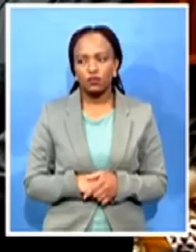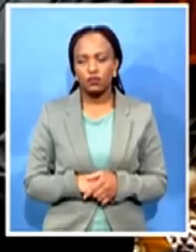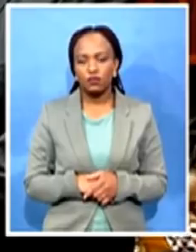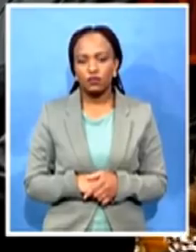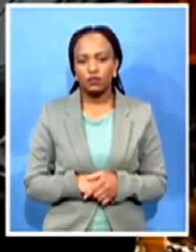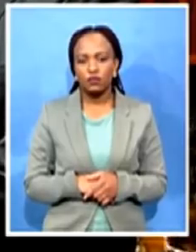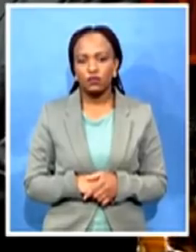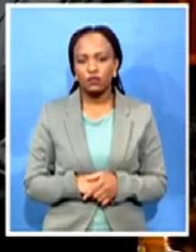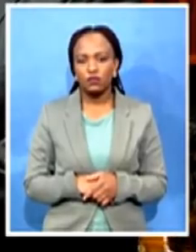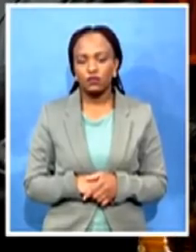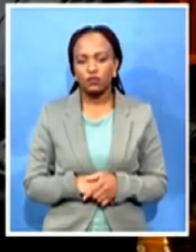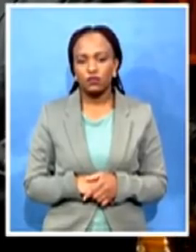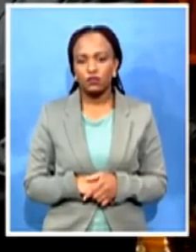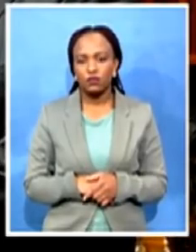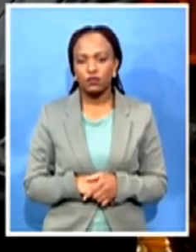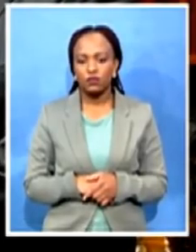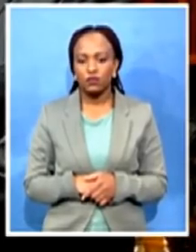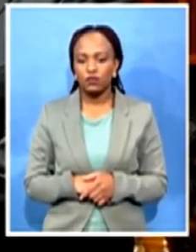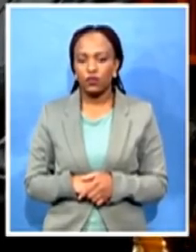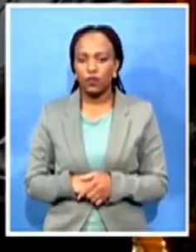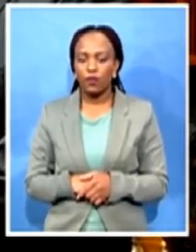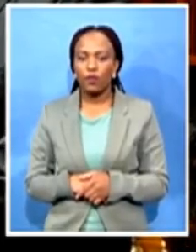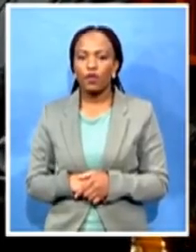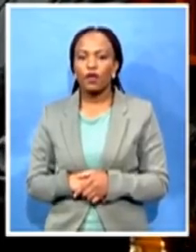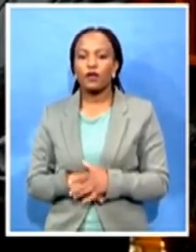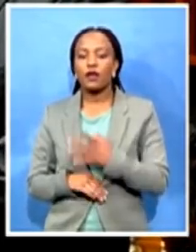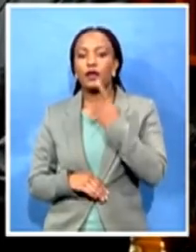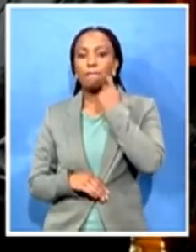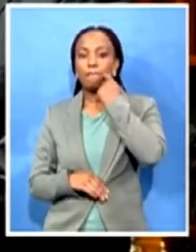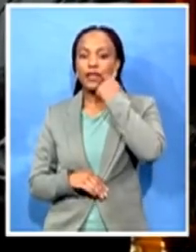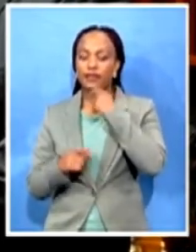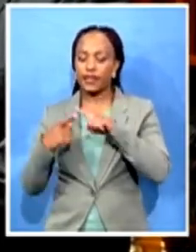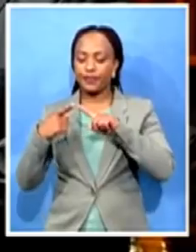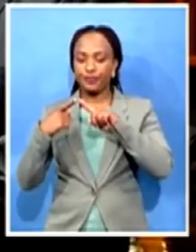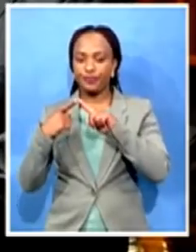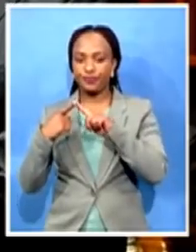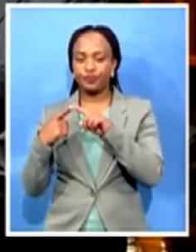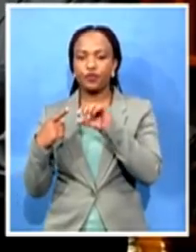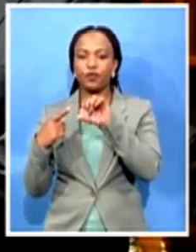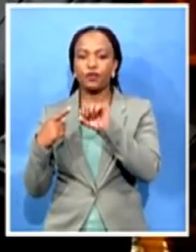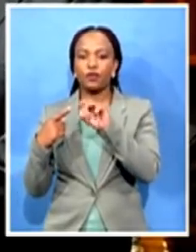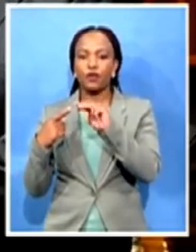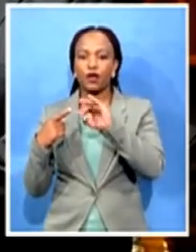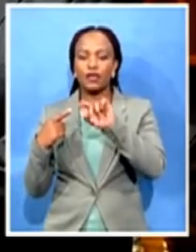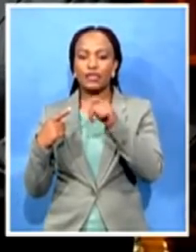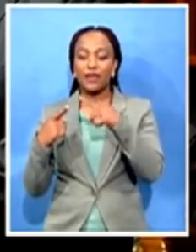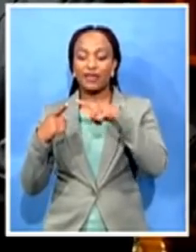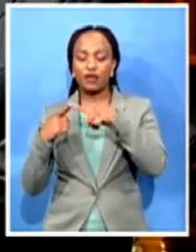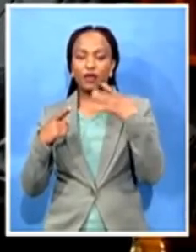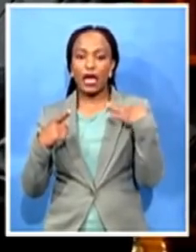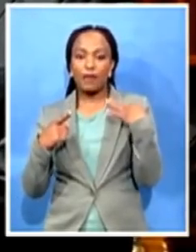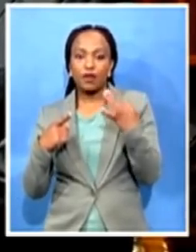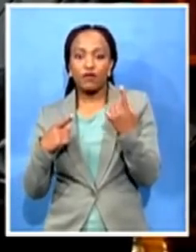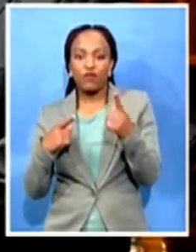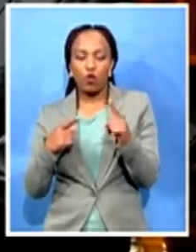Mr. Smith, it appears that we are going to deal with an application for bail in respect of Mr. Agrizzi.